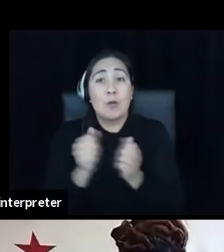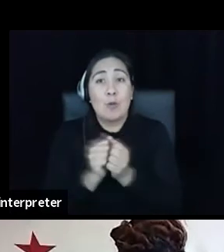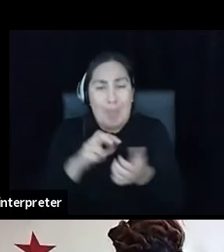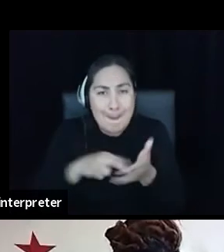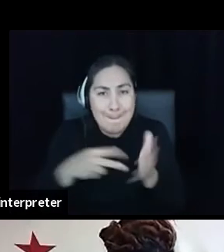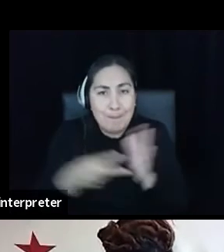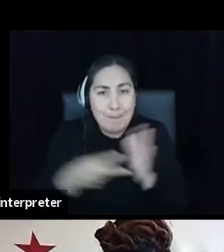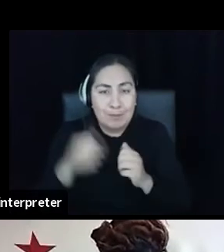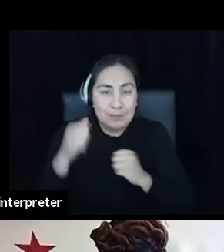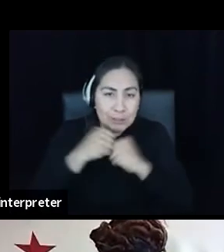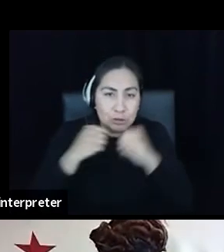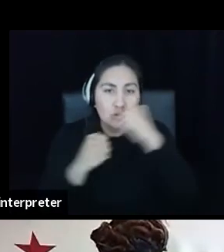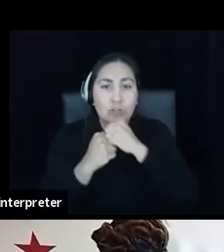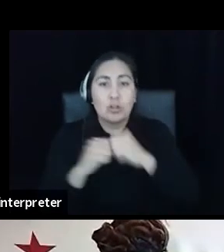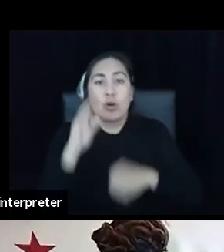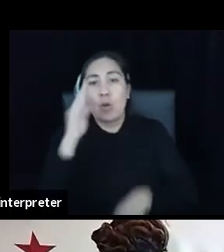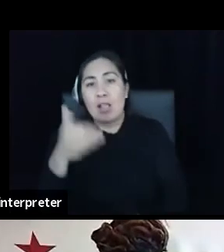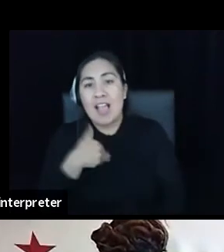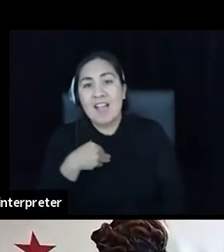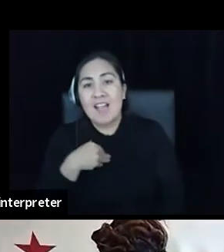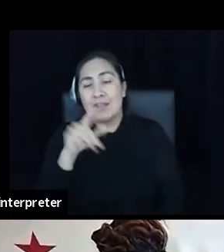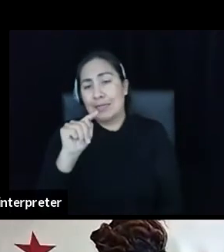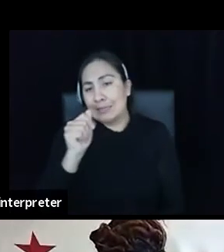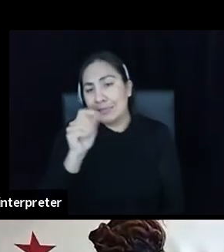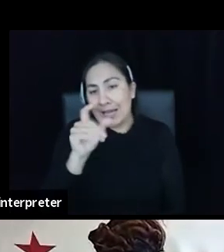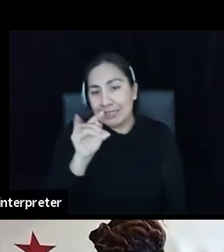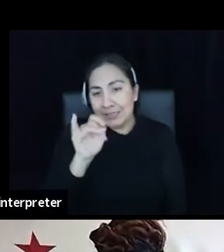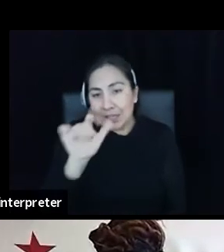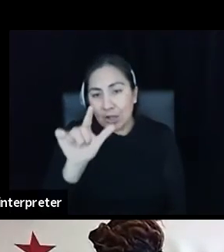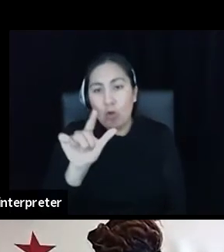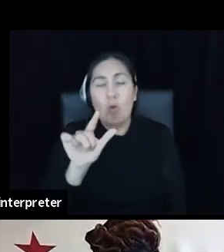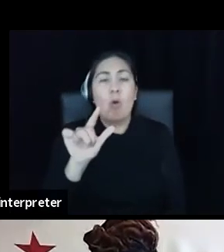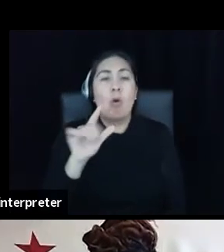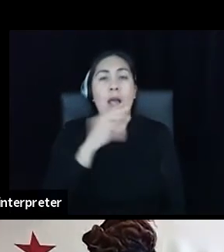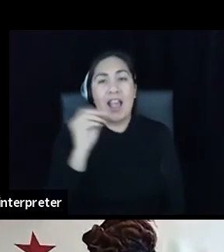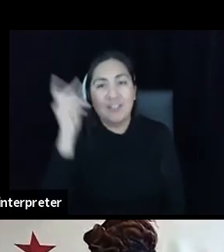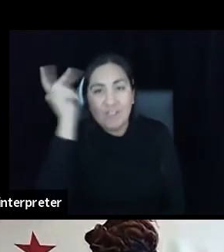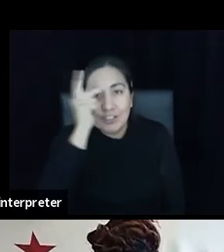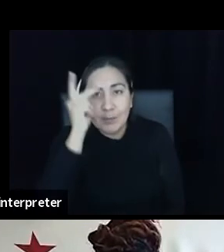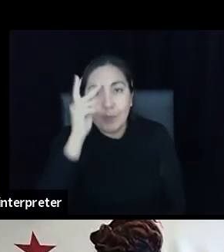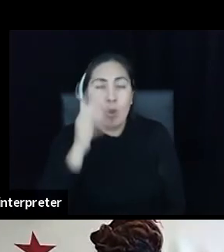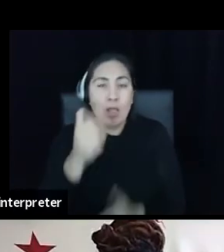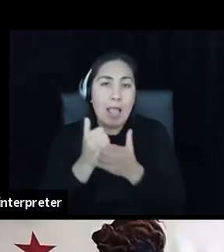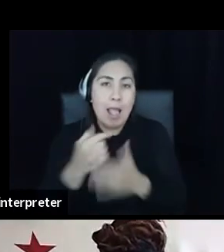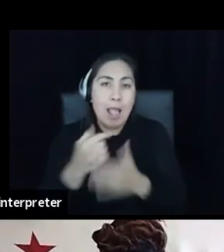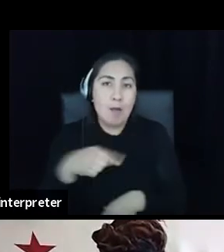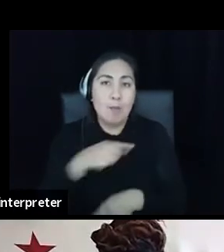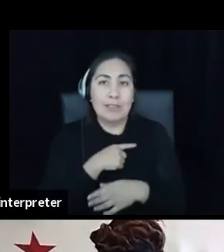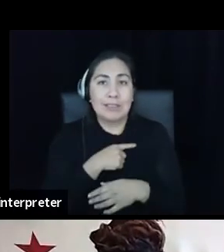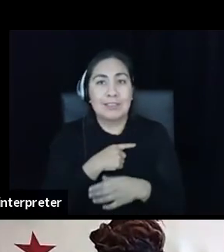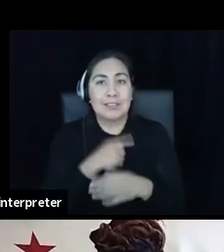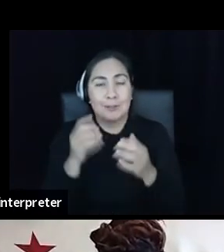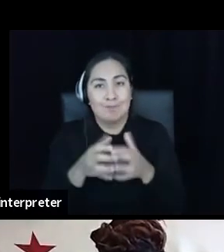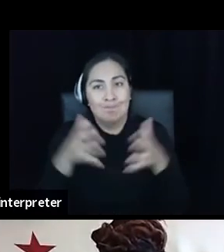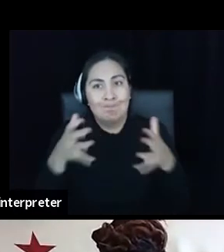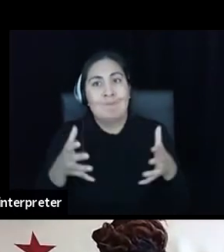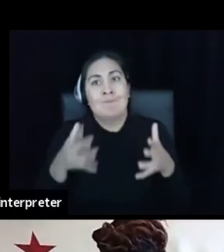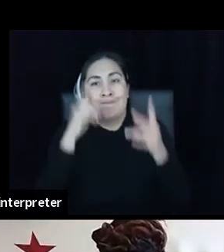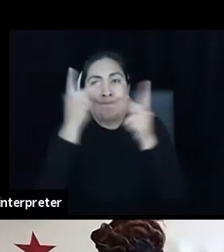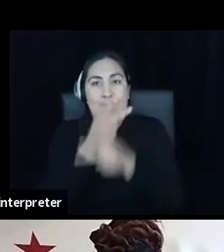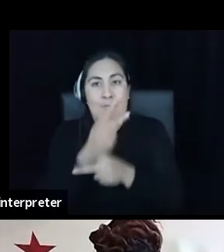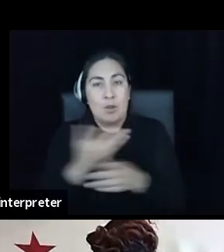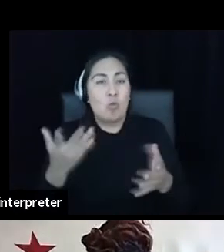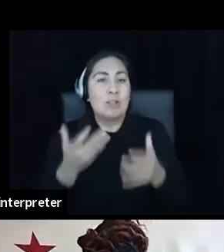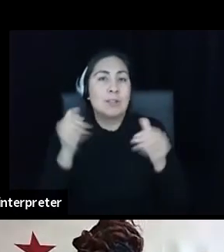both tactical and philosophical, and it will be intended to expand our vision of what's possible. We'll be announcing